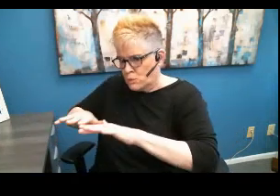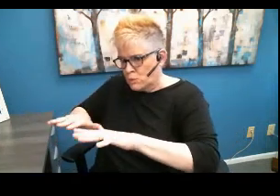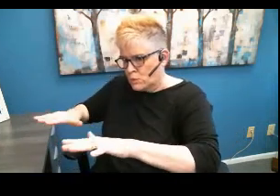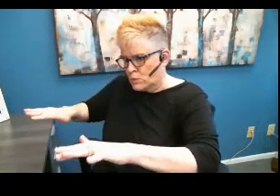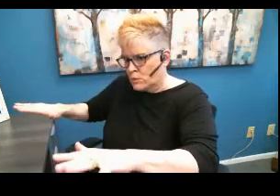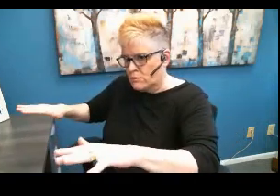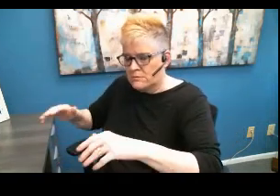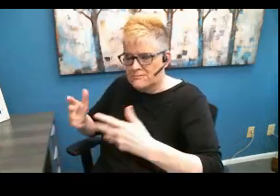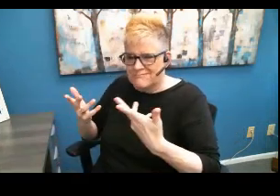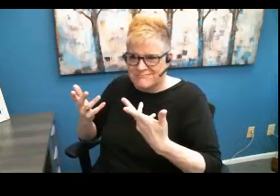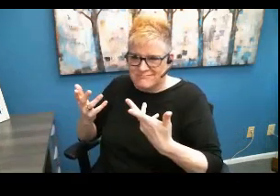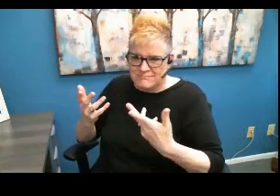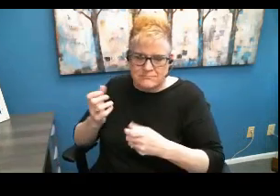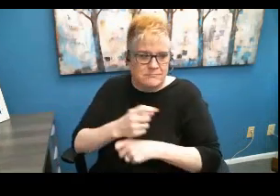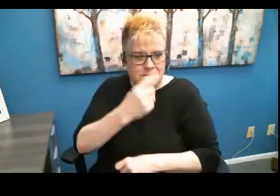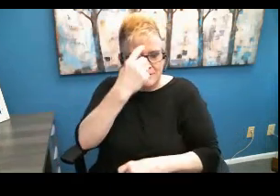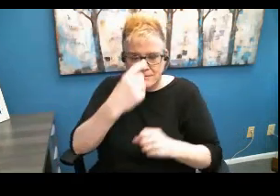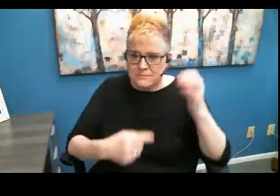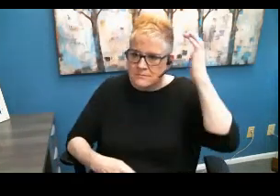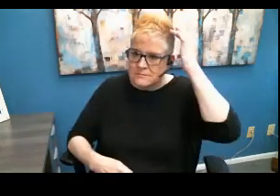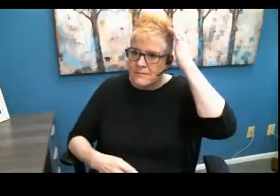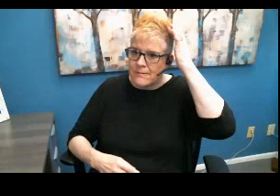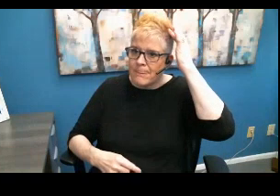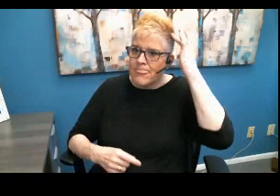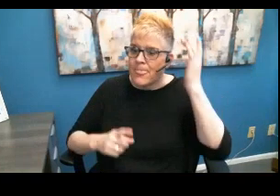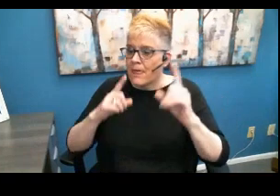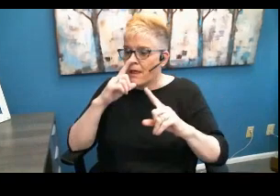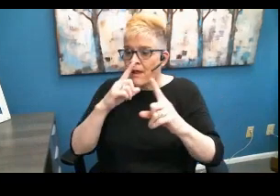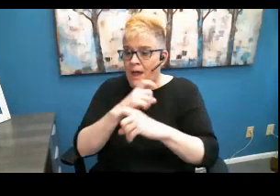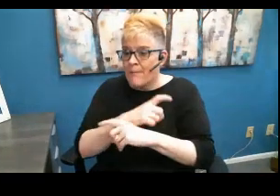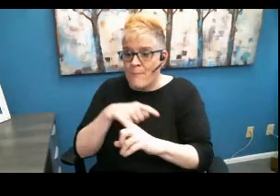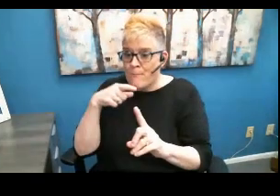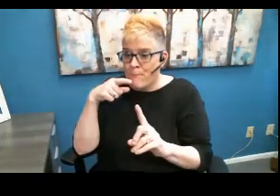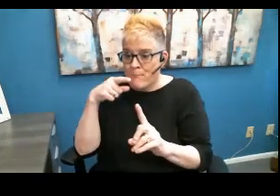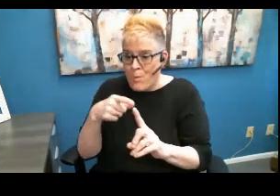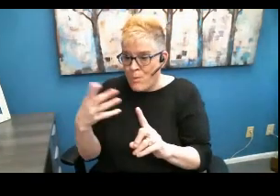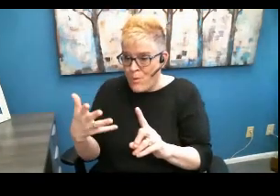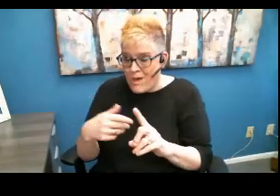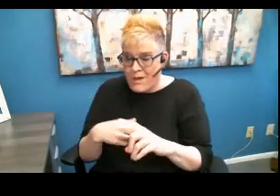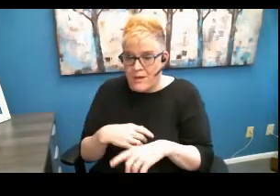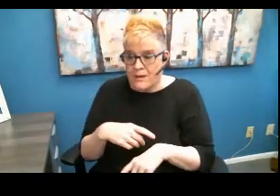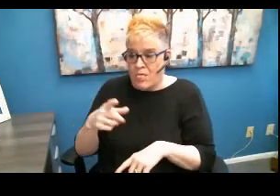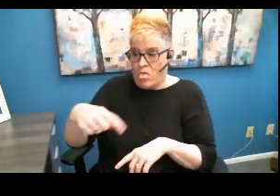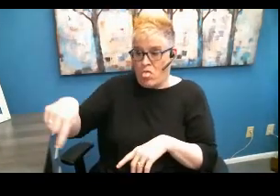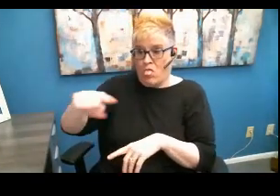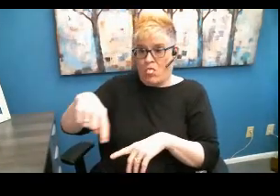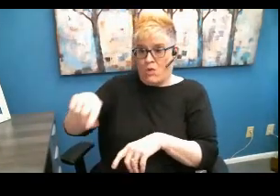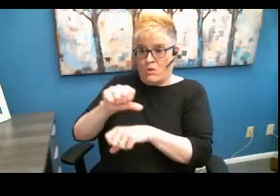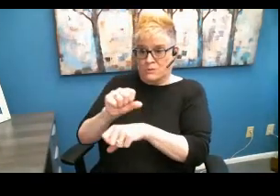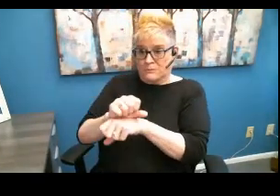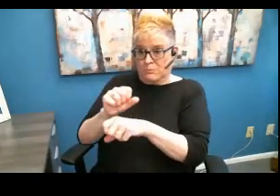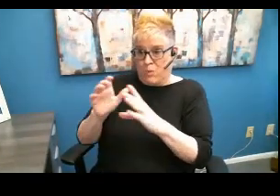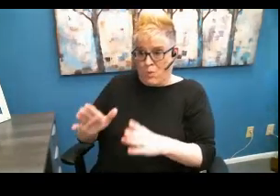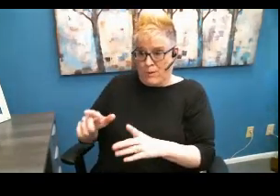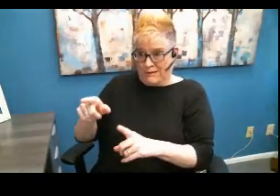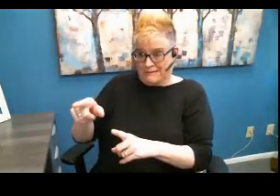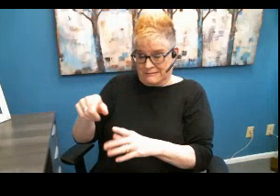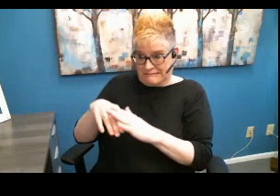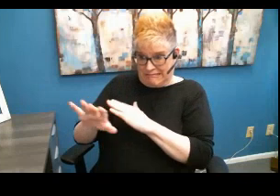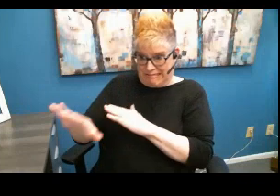Makes sense. Yeah, and again, just another complicating point that, those employees that work if they're in that area,